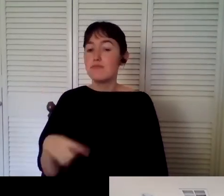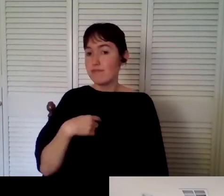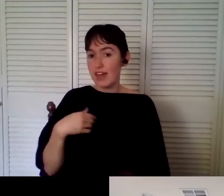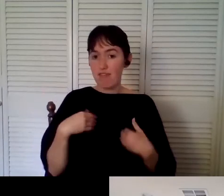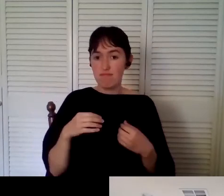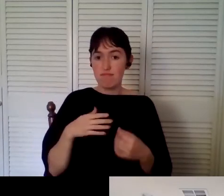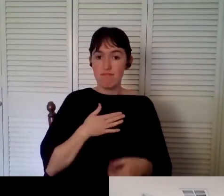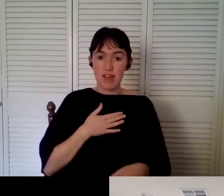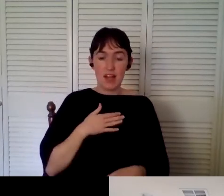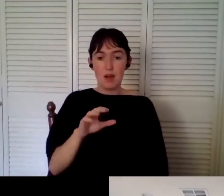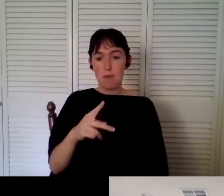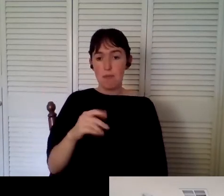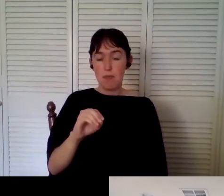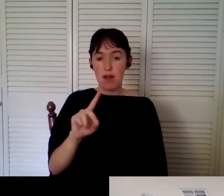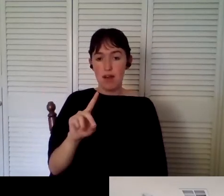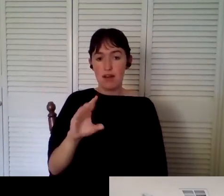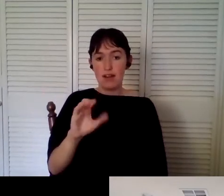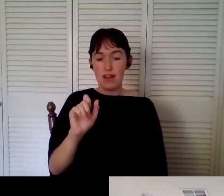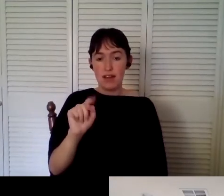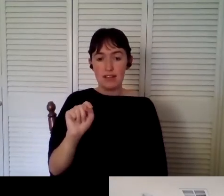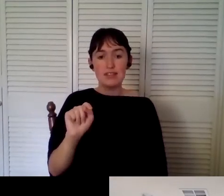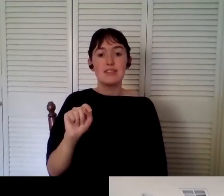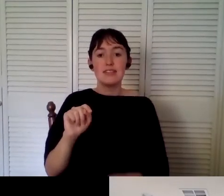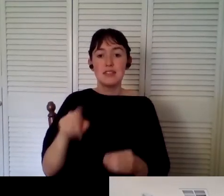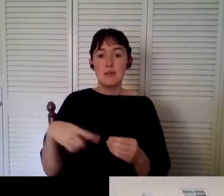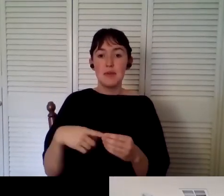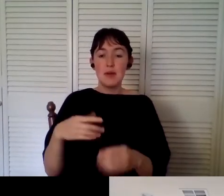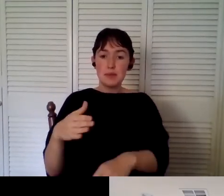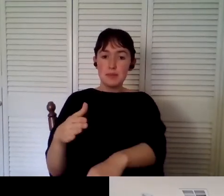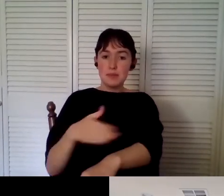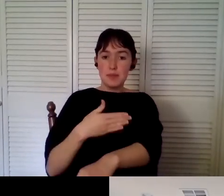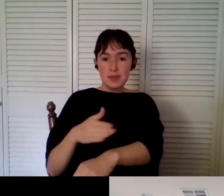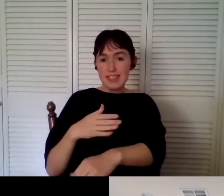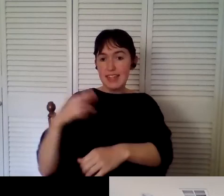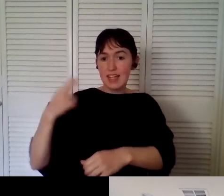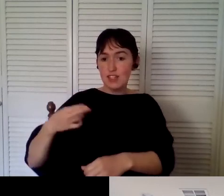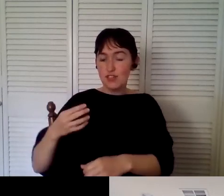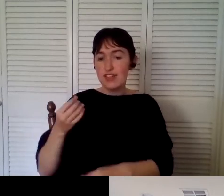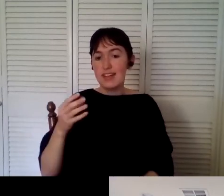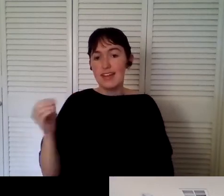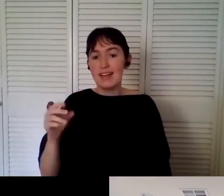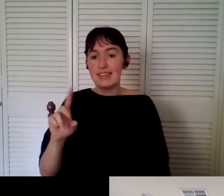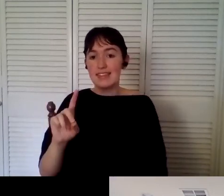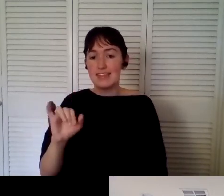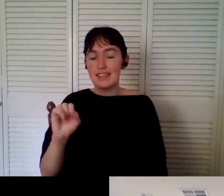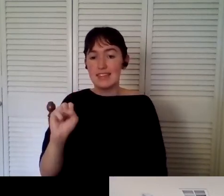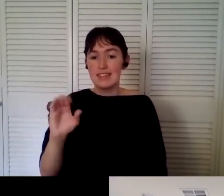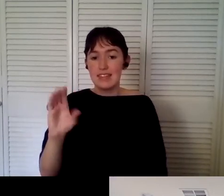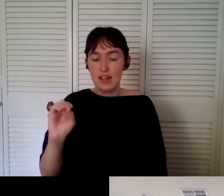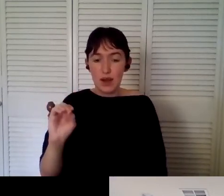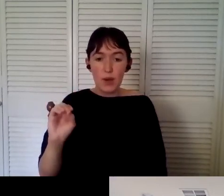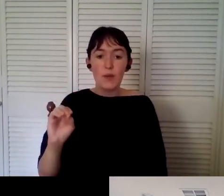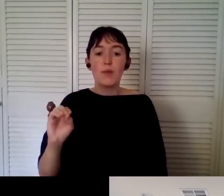music history and disco called Sample Excavator that you can find on Apple Podcasts and on Google